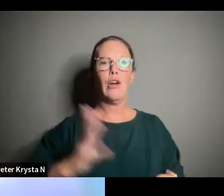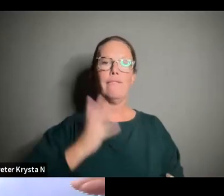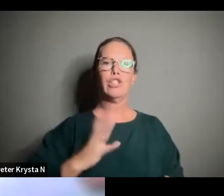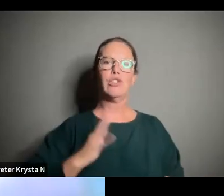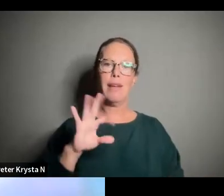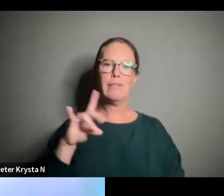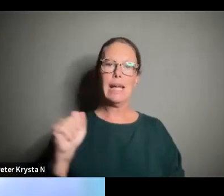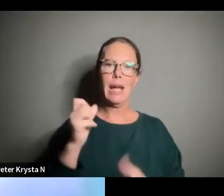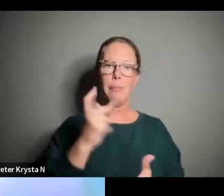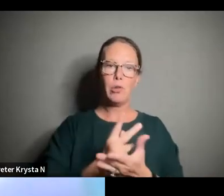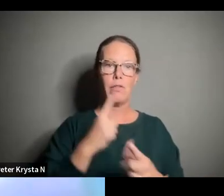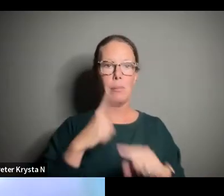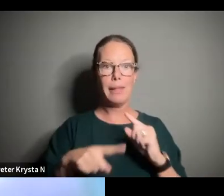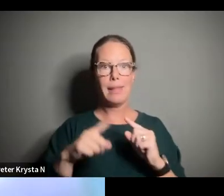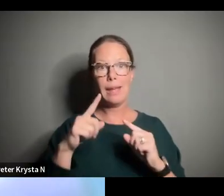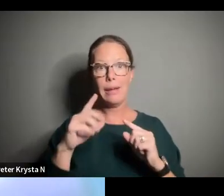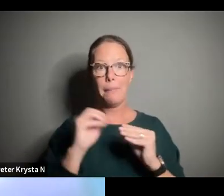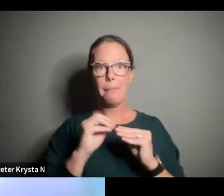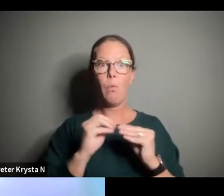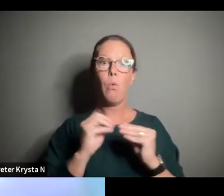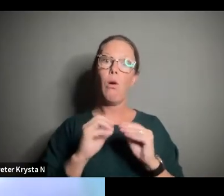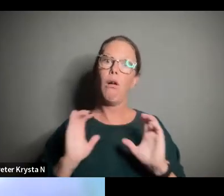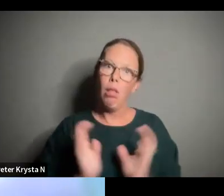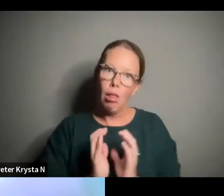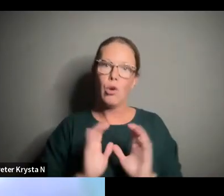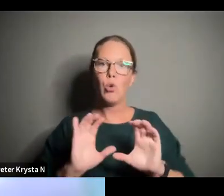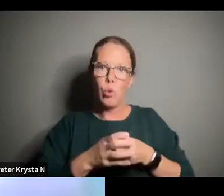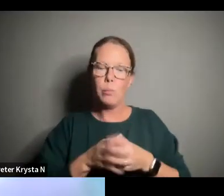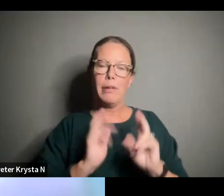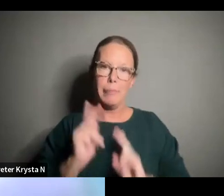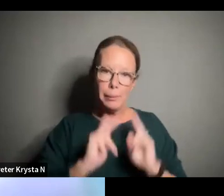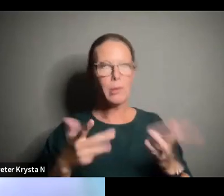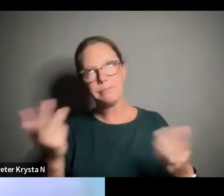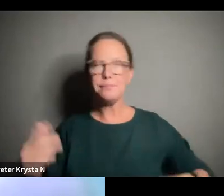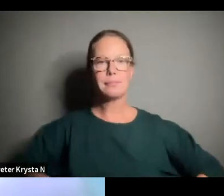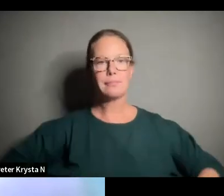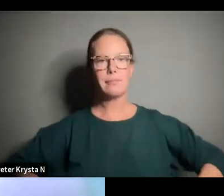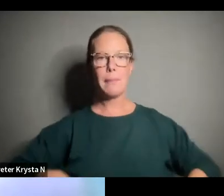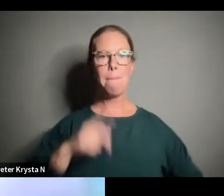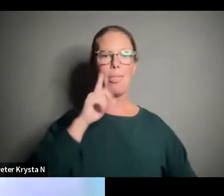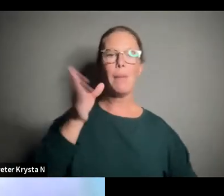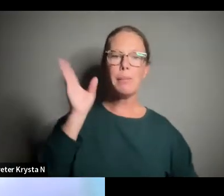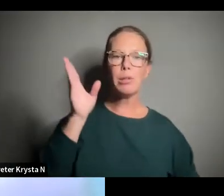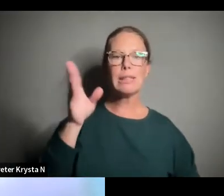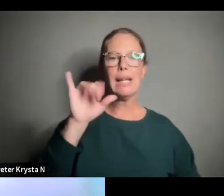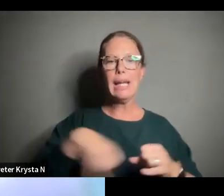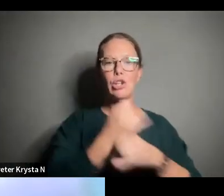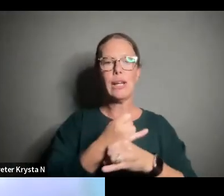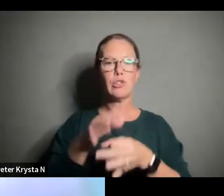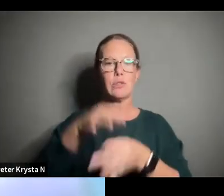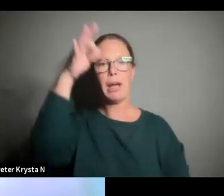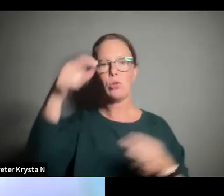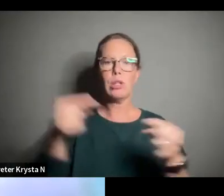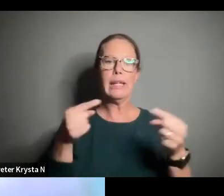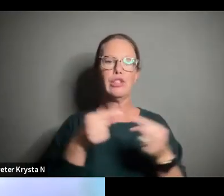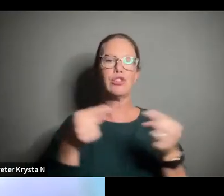you get to a much smaller orphan disease group of children. So it's a much smaller area. But I'll be presenting at the International Spinal Cord Injury